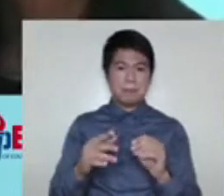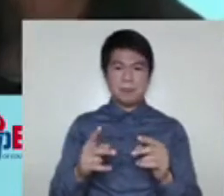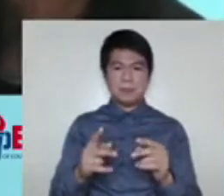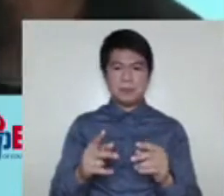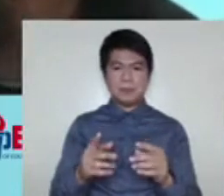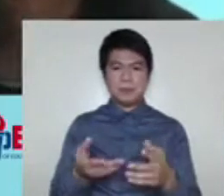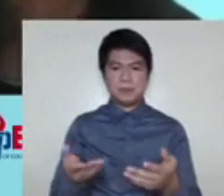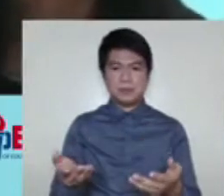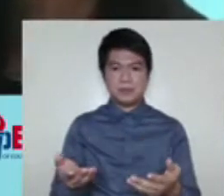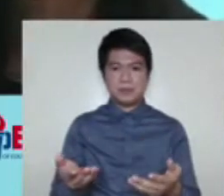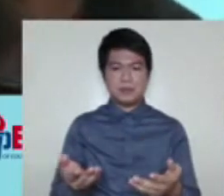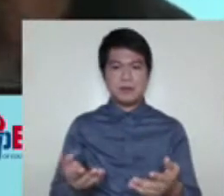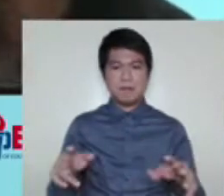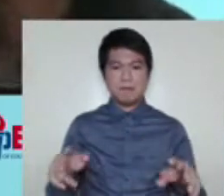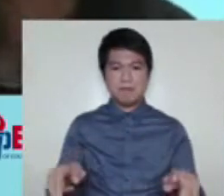a performance